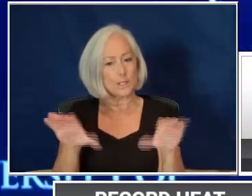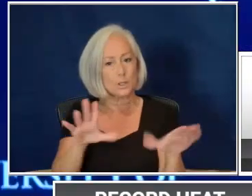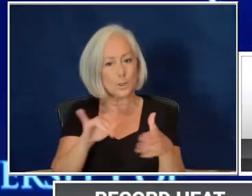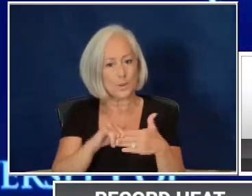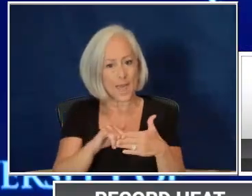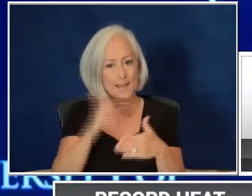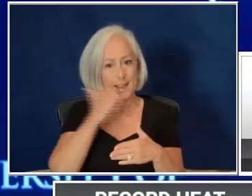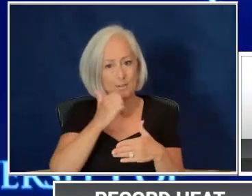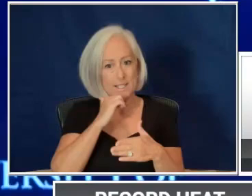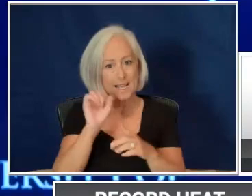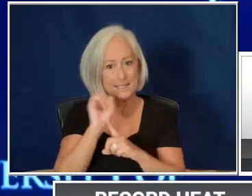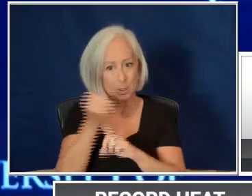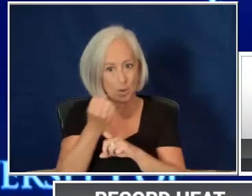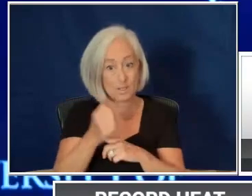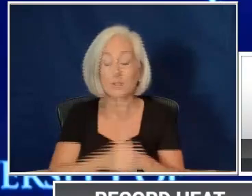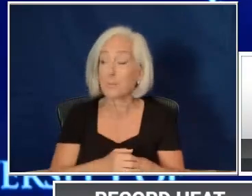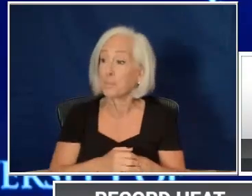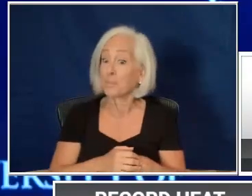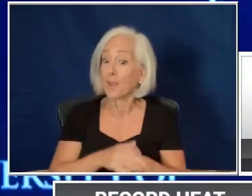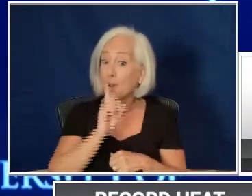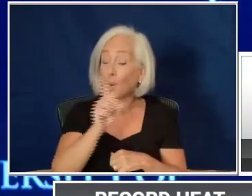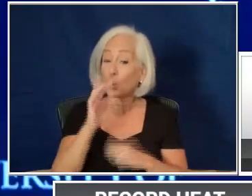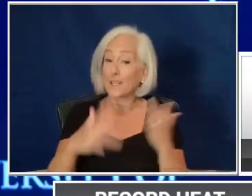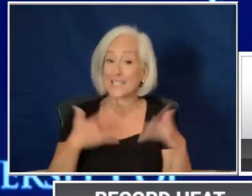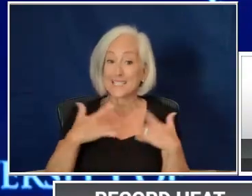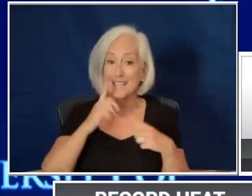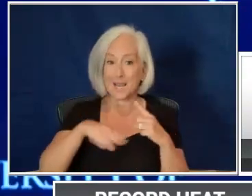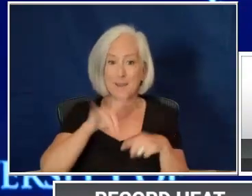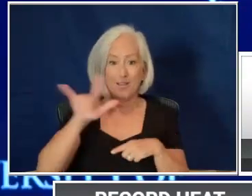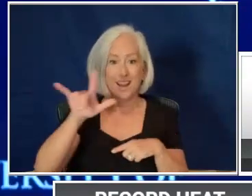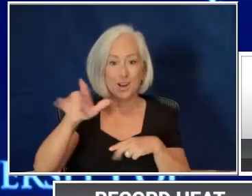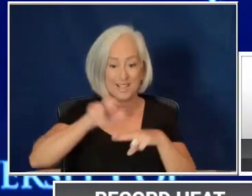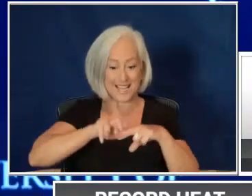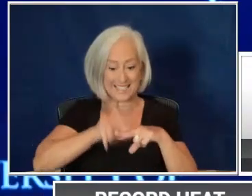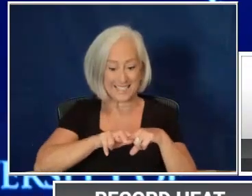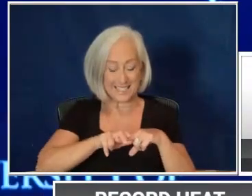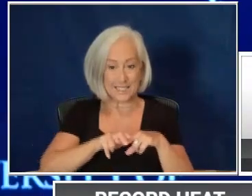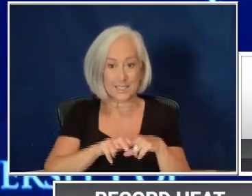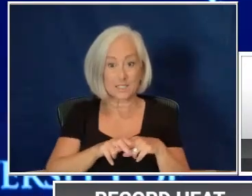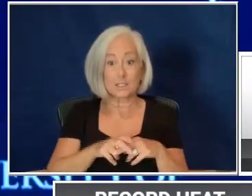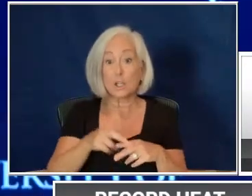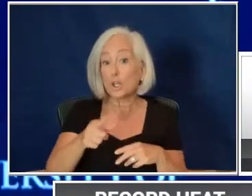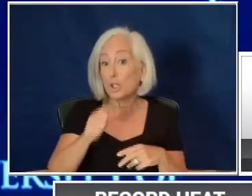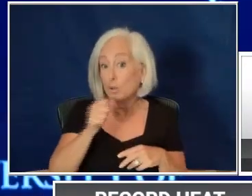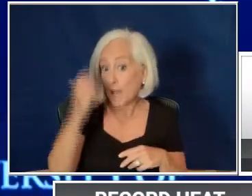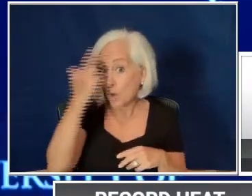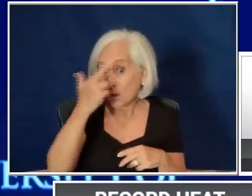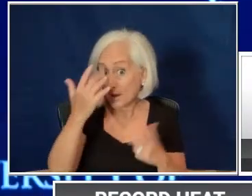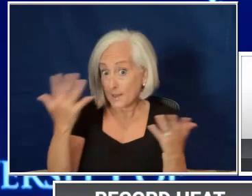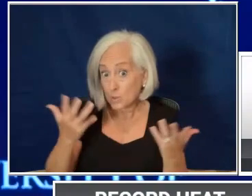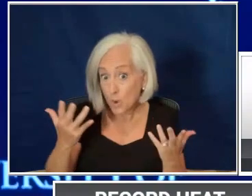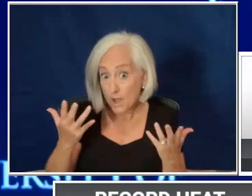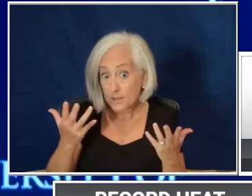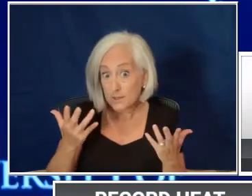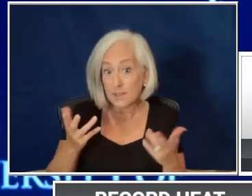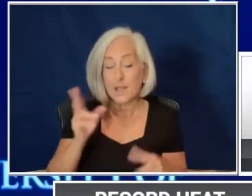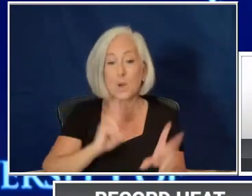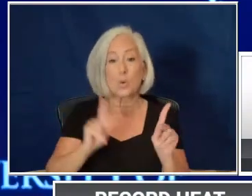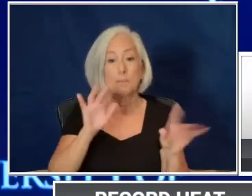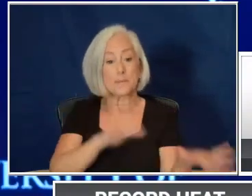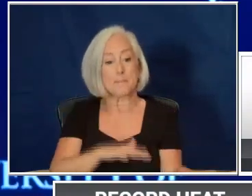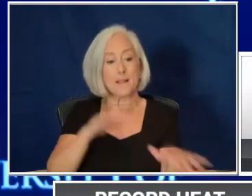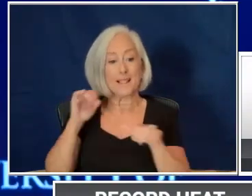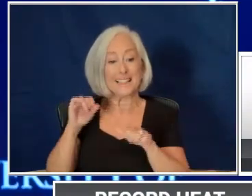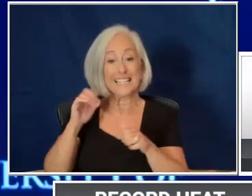excited about the airline seats. I think one of the things you might not realize is that when people are leaving our rehabilitation